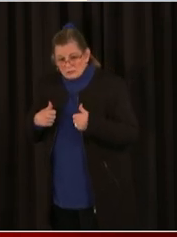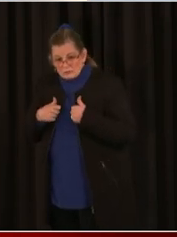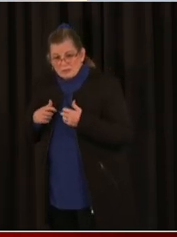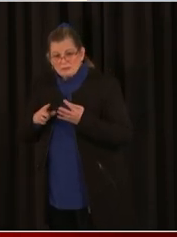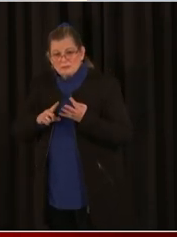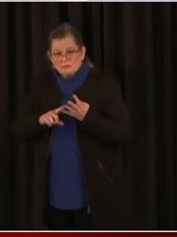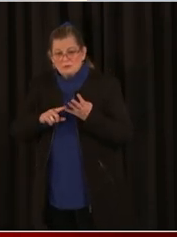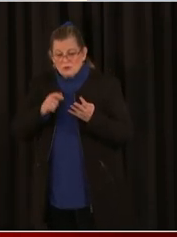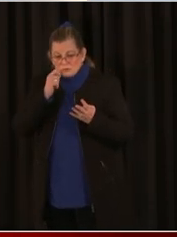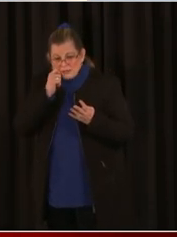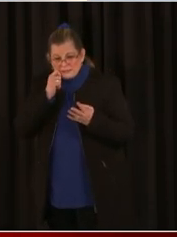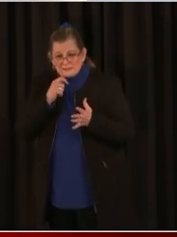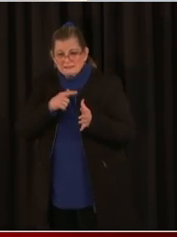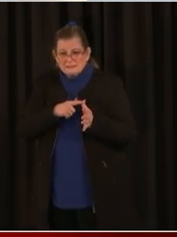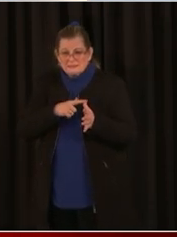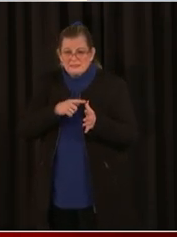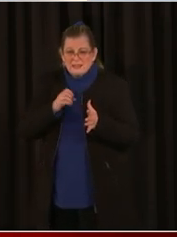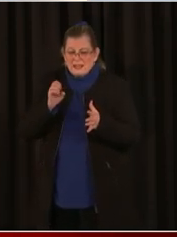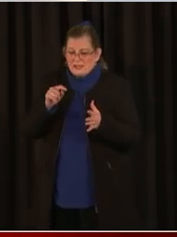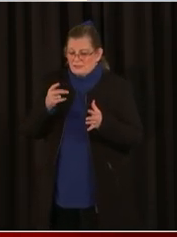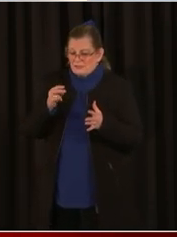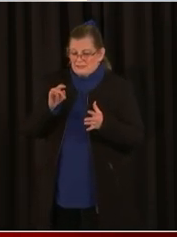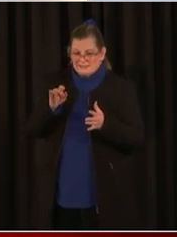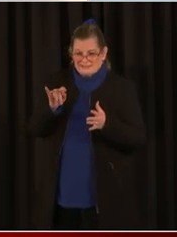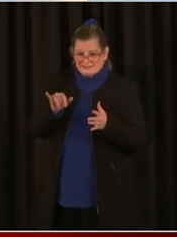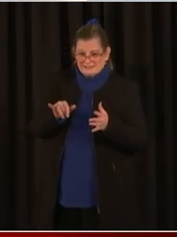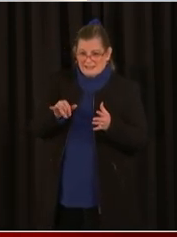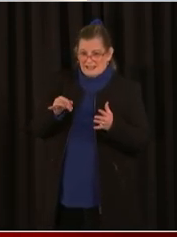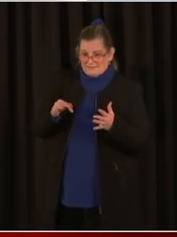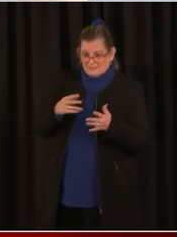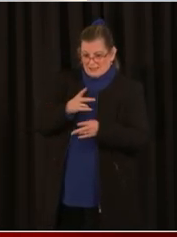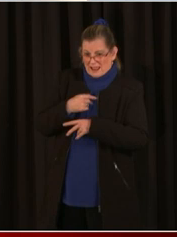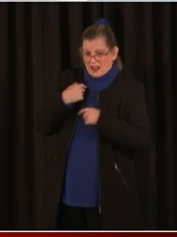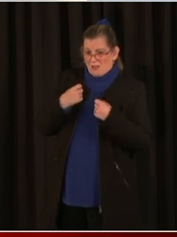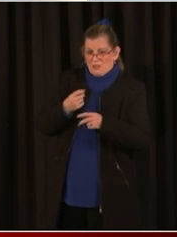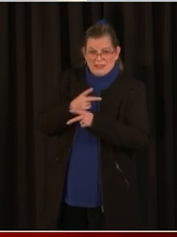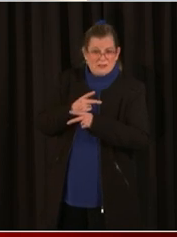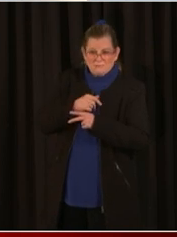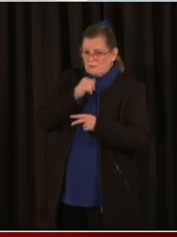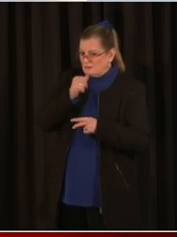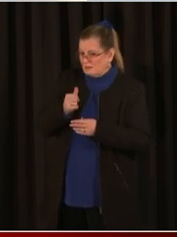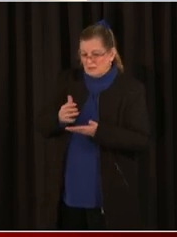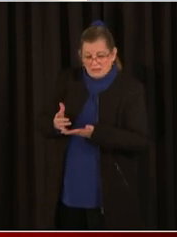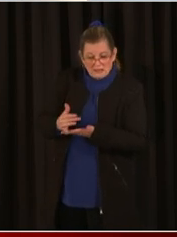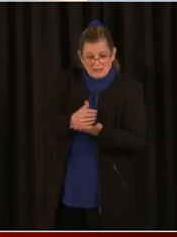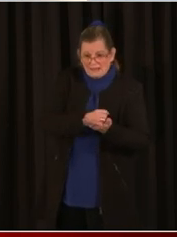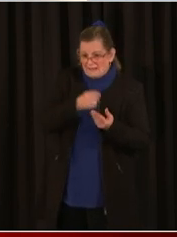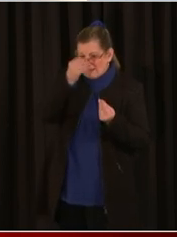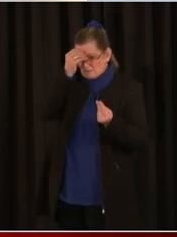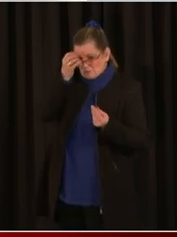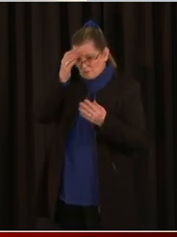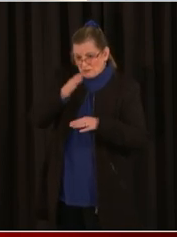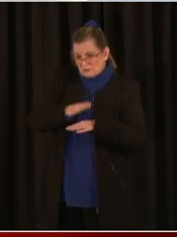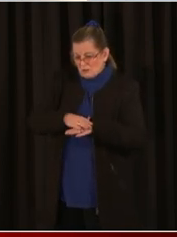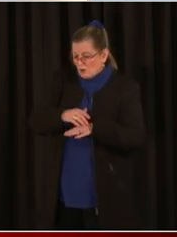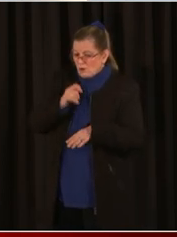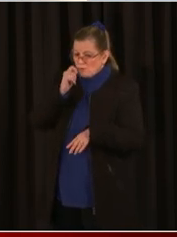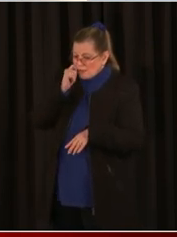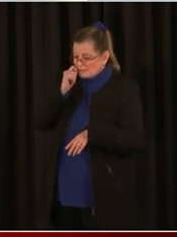address, race, and ethnicity. If healthcare providers do not collect information on race and ethnicity in